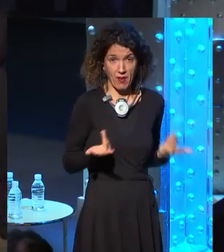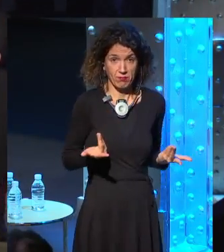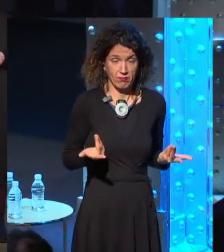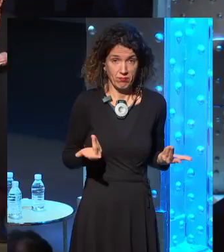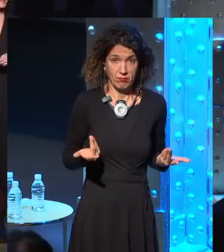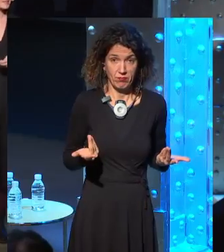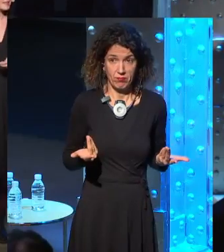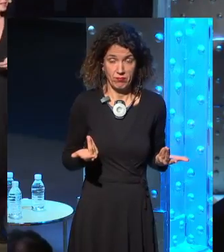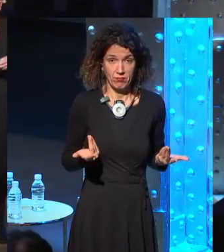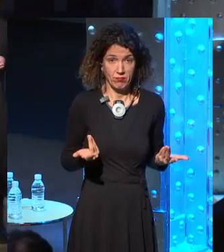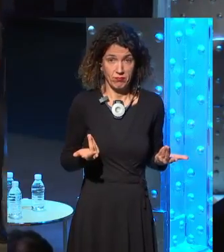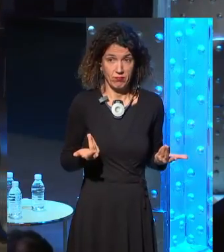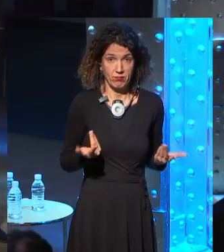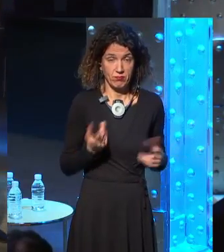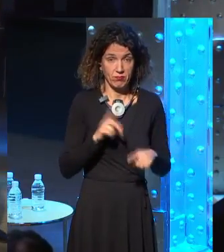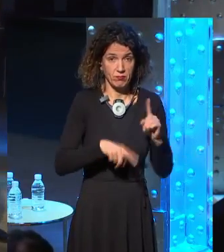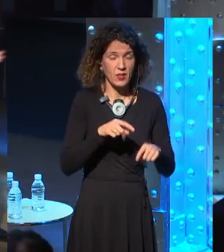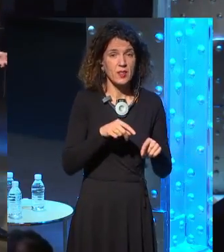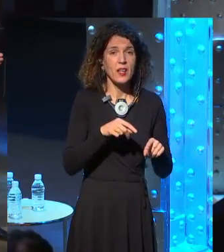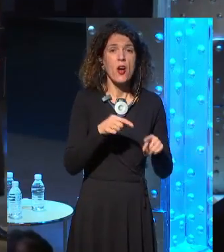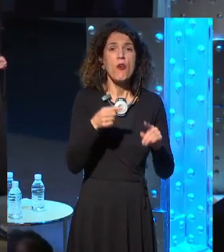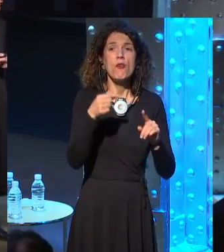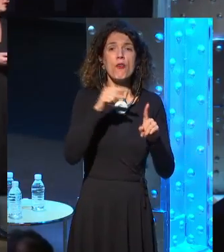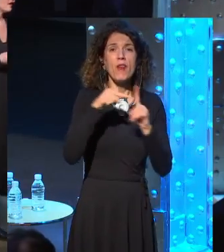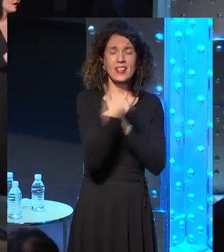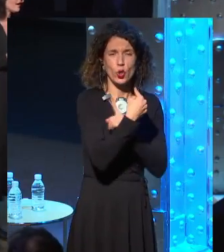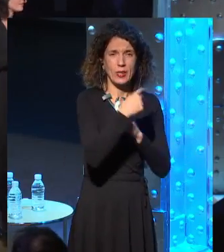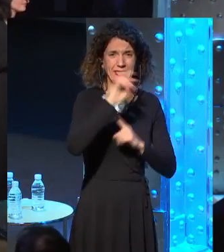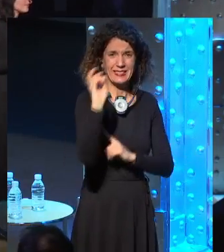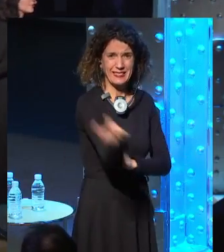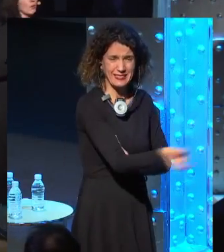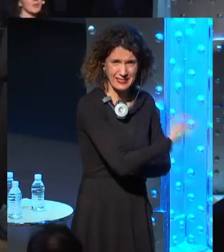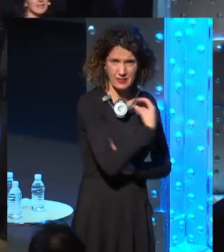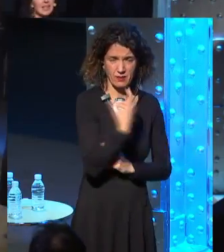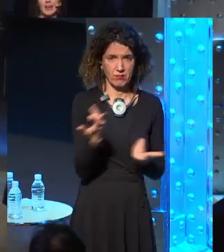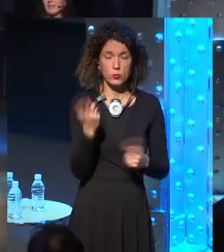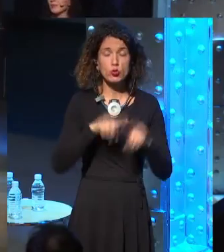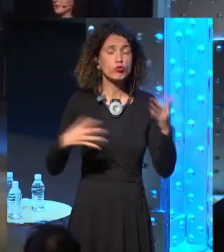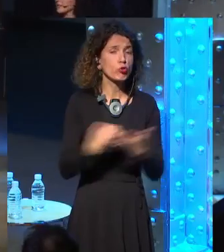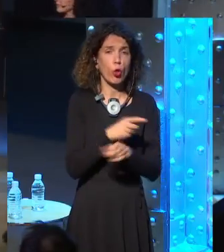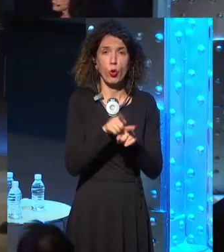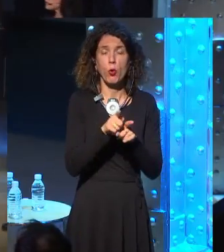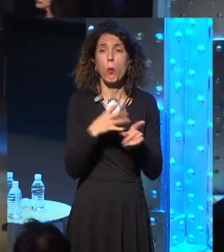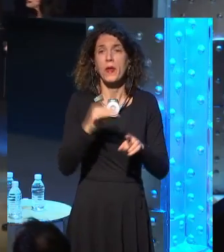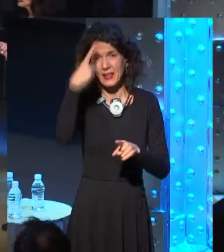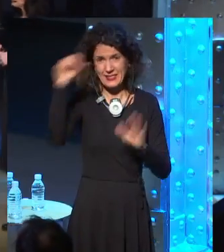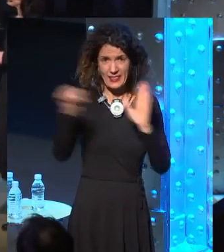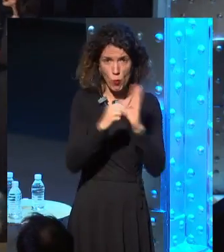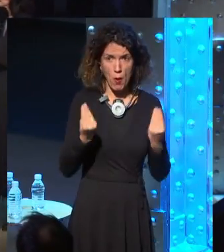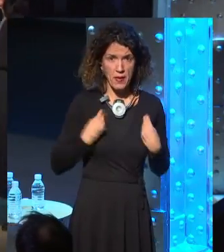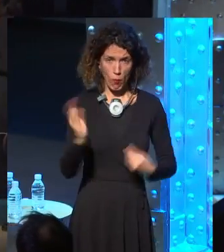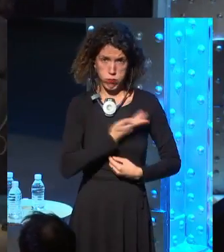influenced by so many factors. We're all exposed to traumas in life. We're exposed